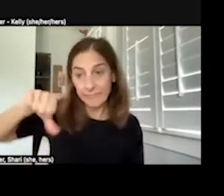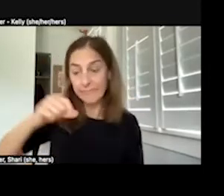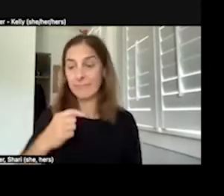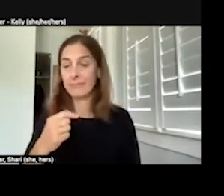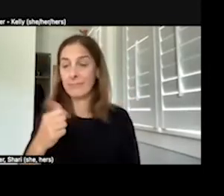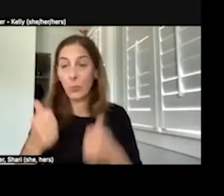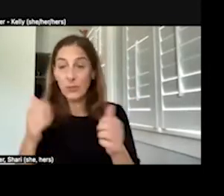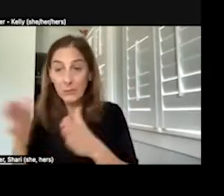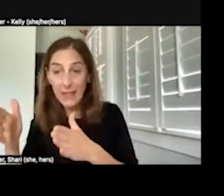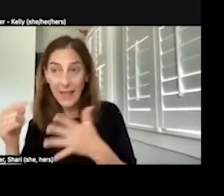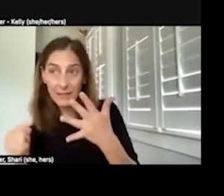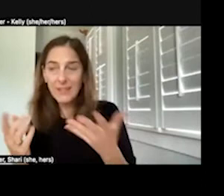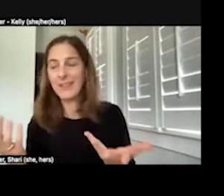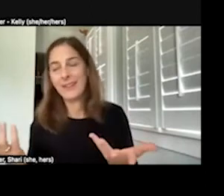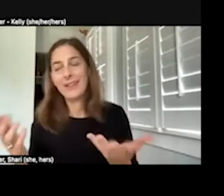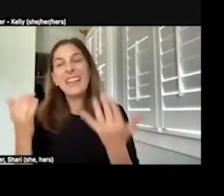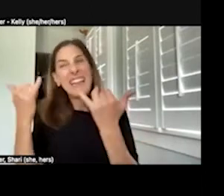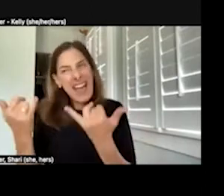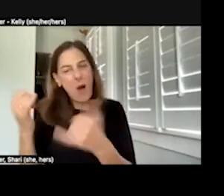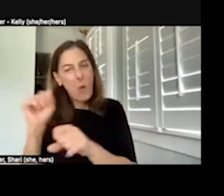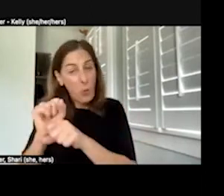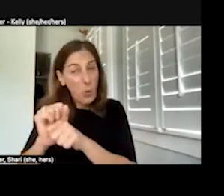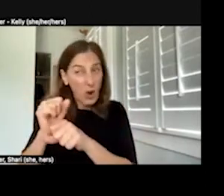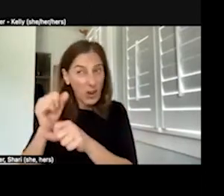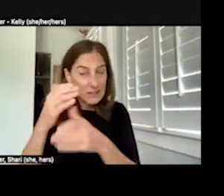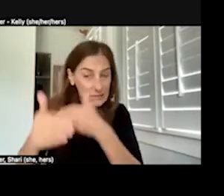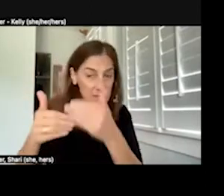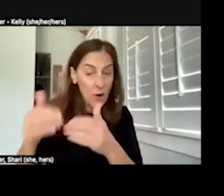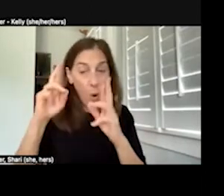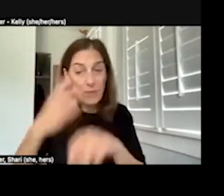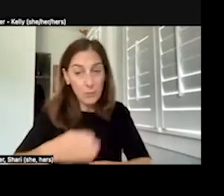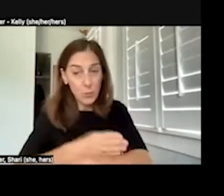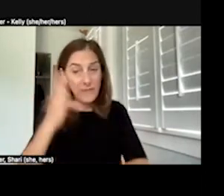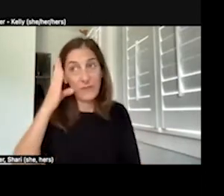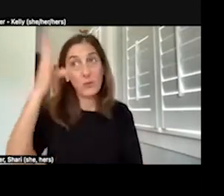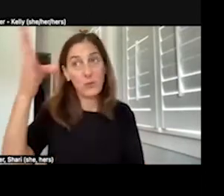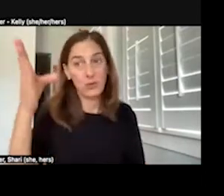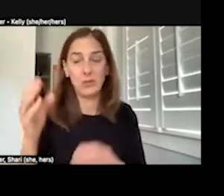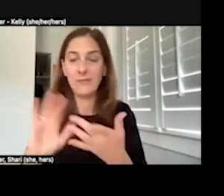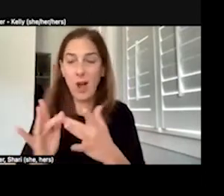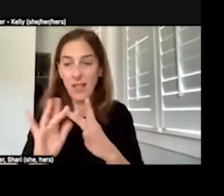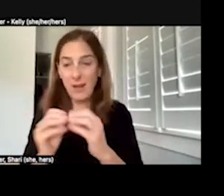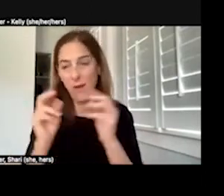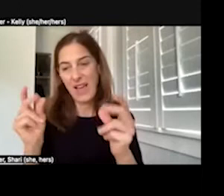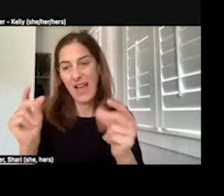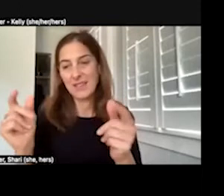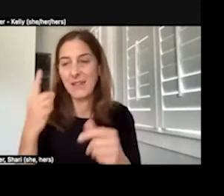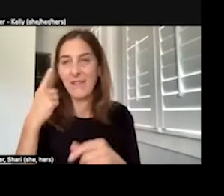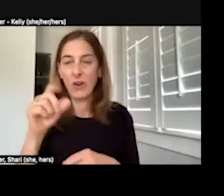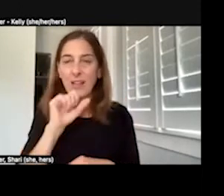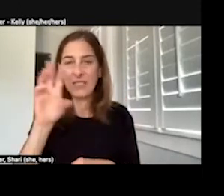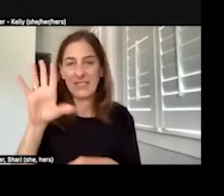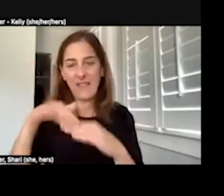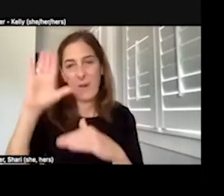to submit forms online in a better manner for the future. But for now, it's a paper form if you're age over